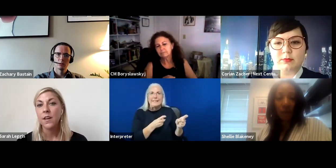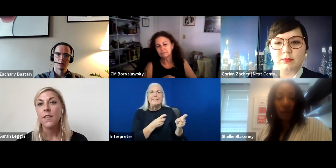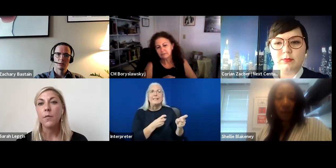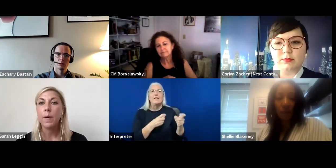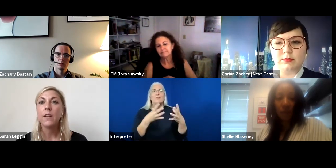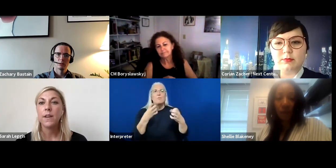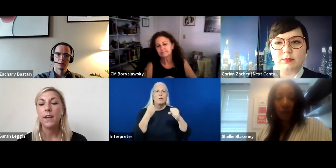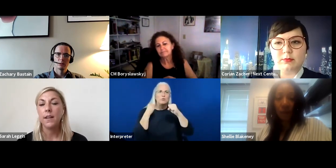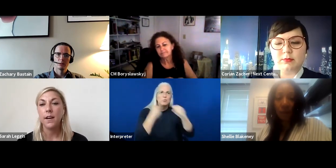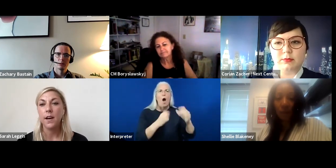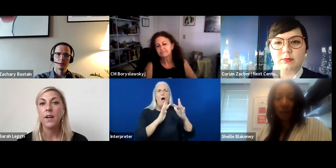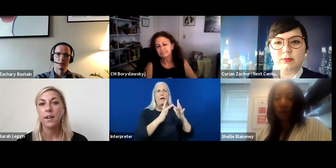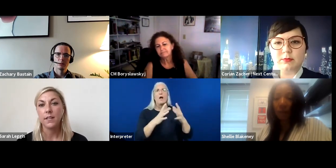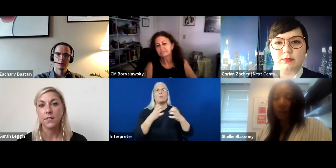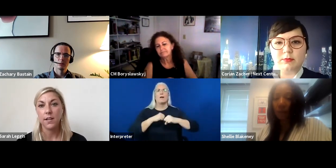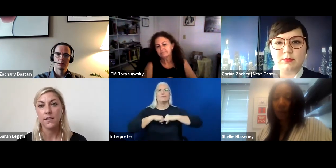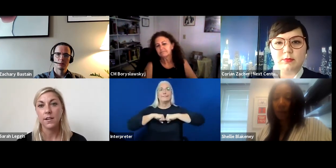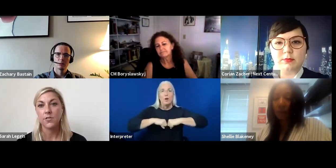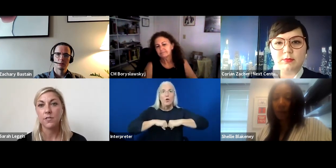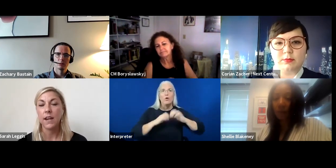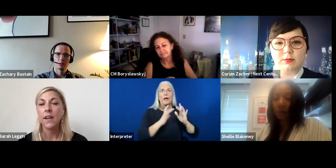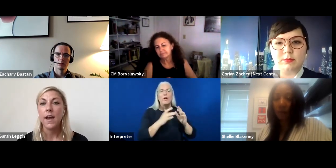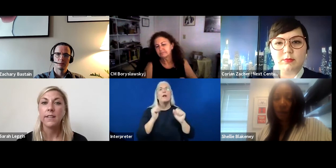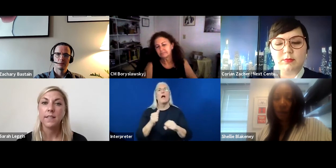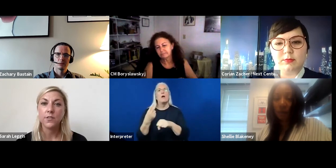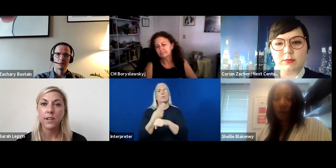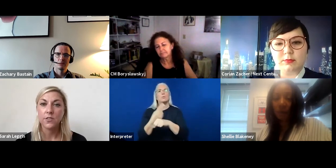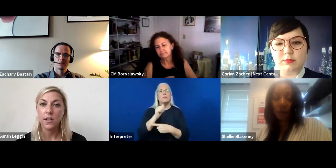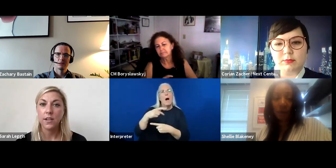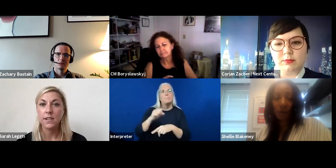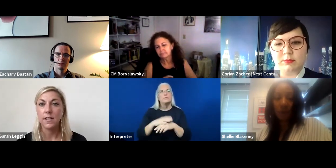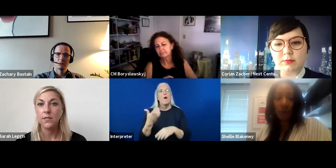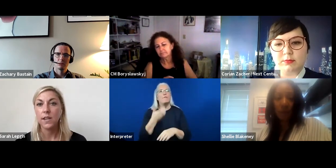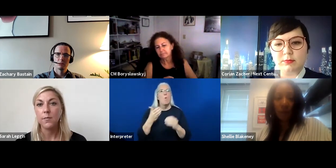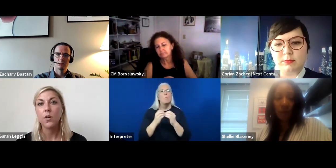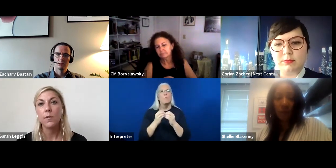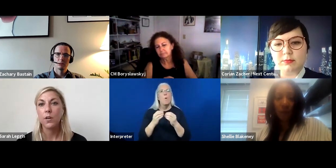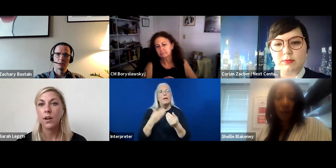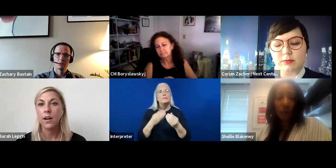applications that will benefit Americans across the country as the transition